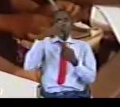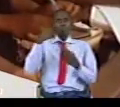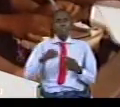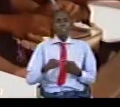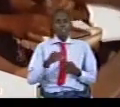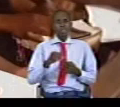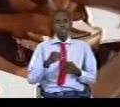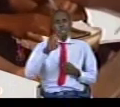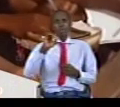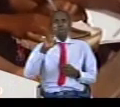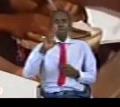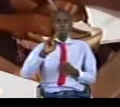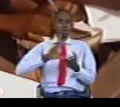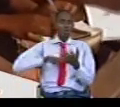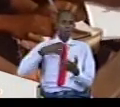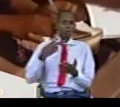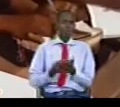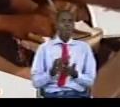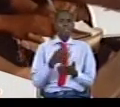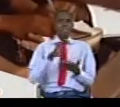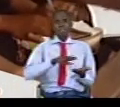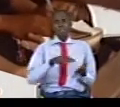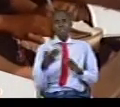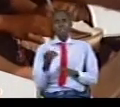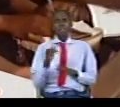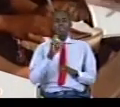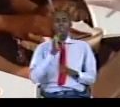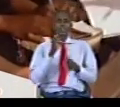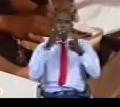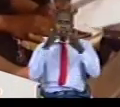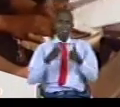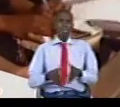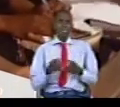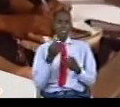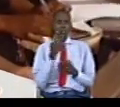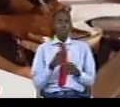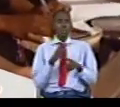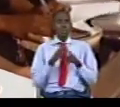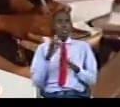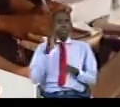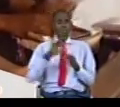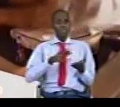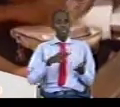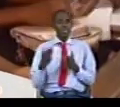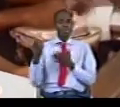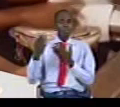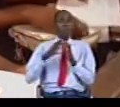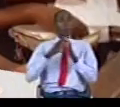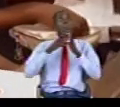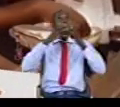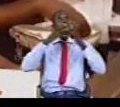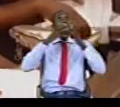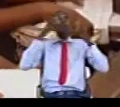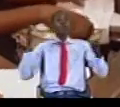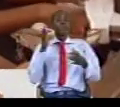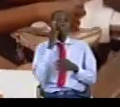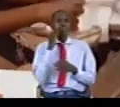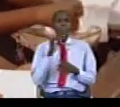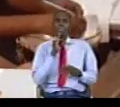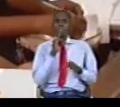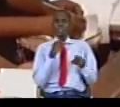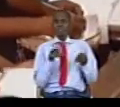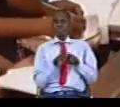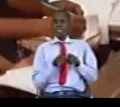it abideth alone. But if it die, it bringeth forth much fruit. Looks like your life is going to be